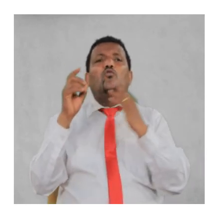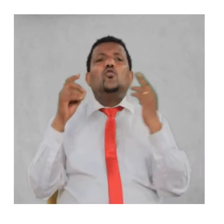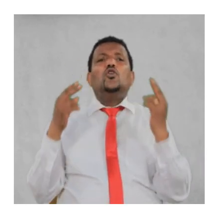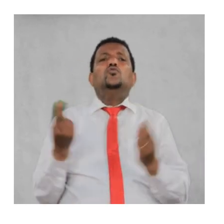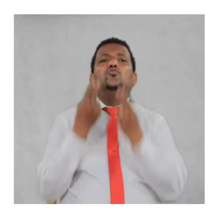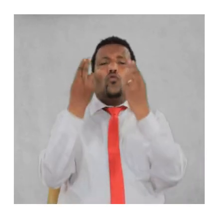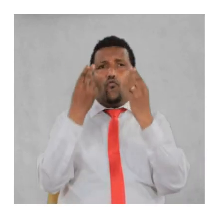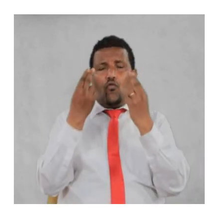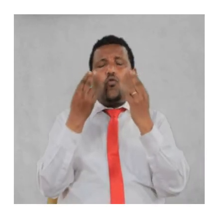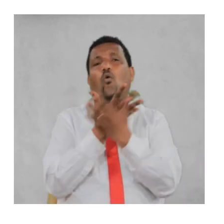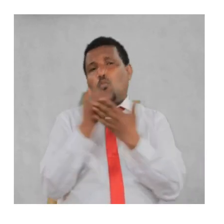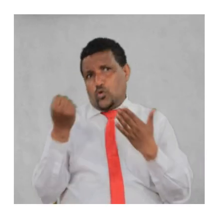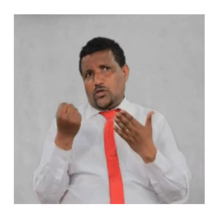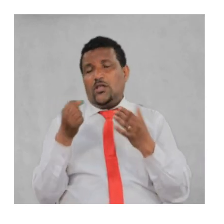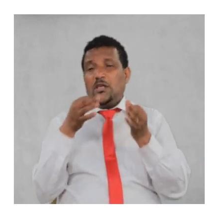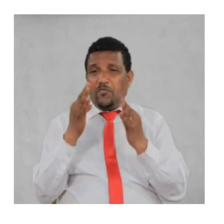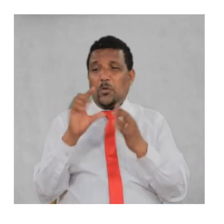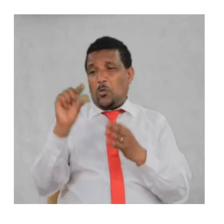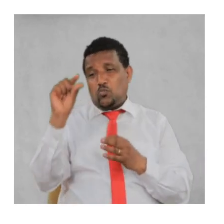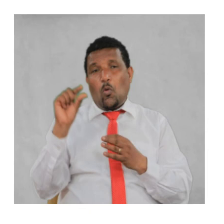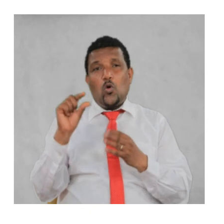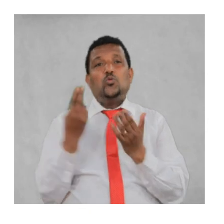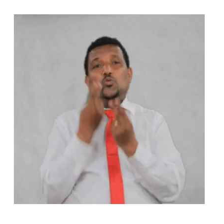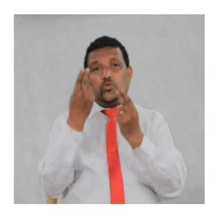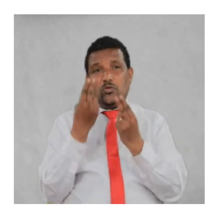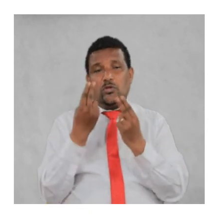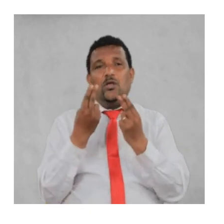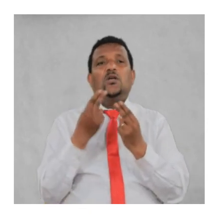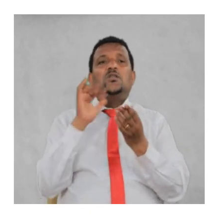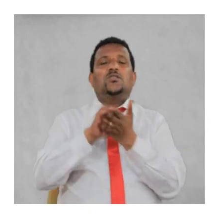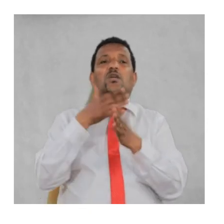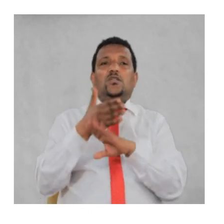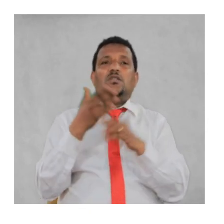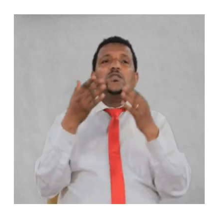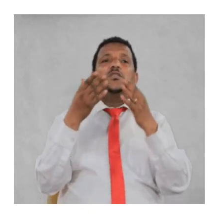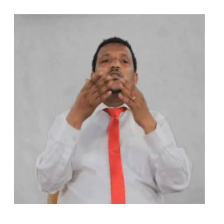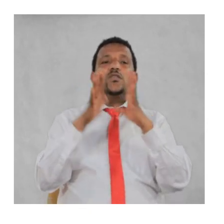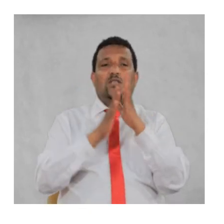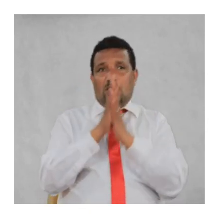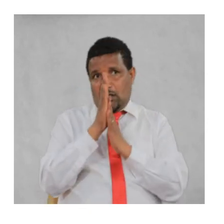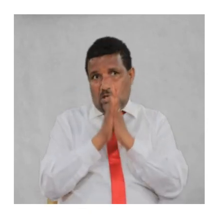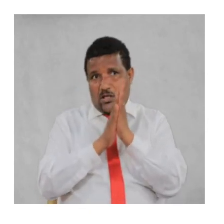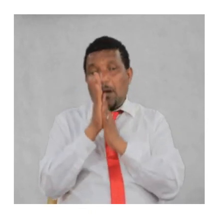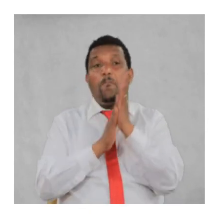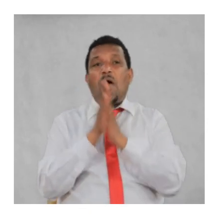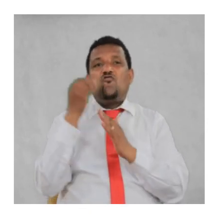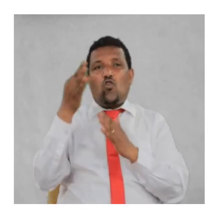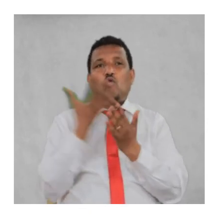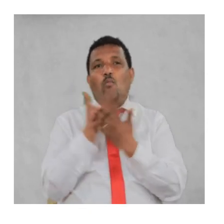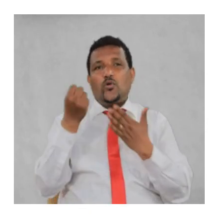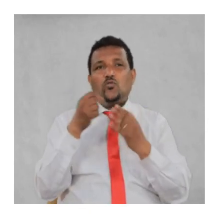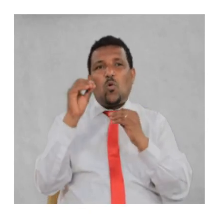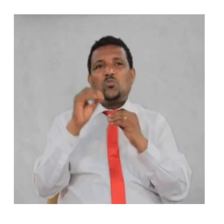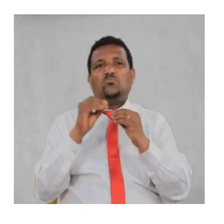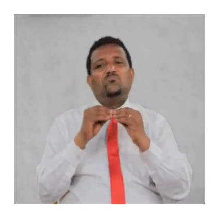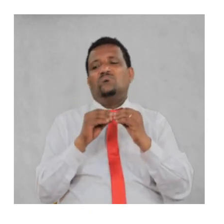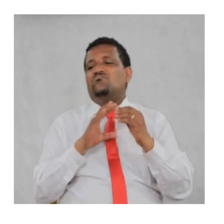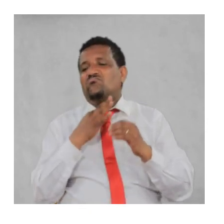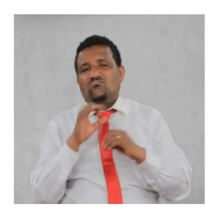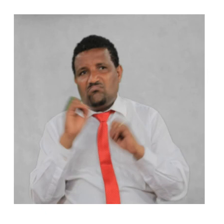commodity. But if it has a small number of use, then the demand for a commodity tends to be more